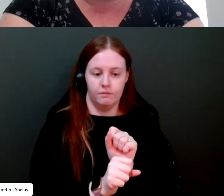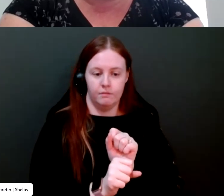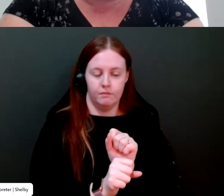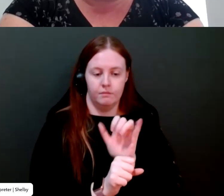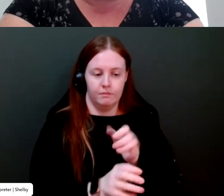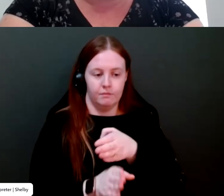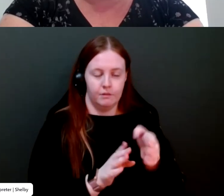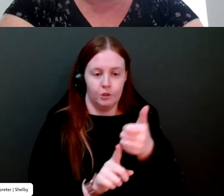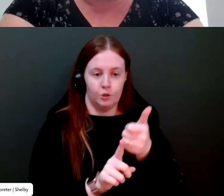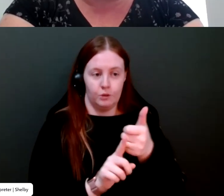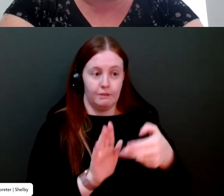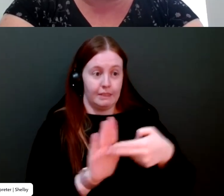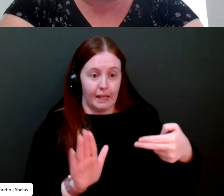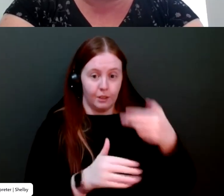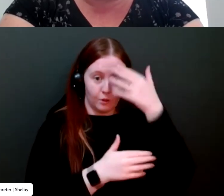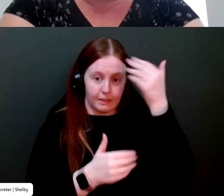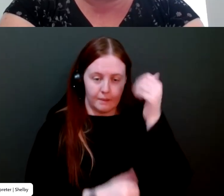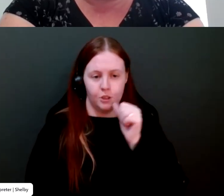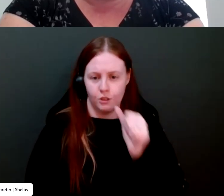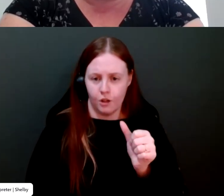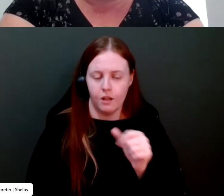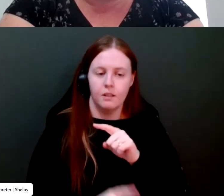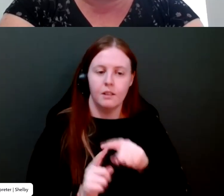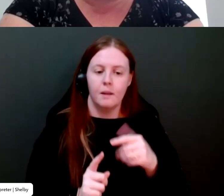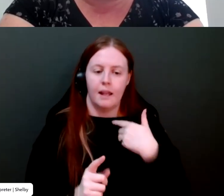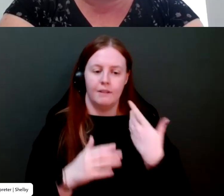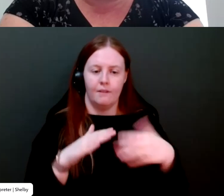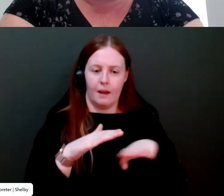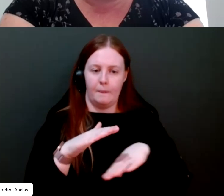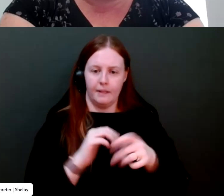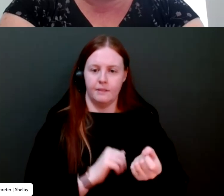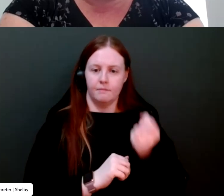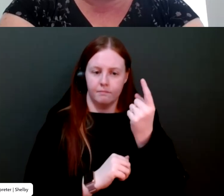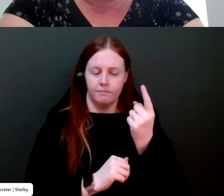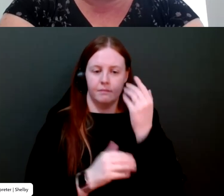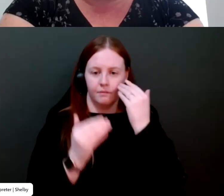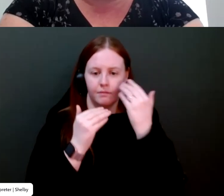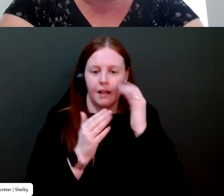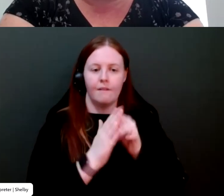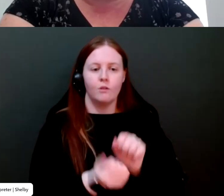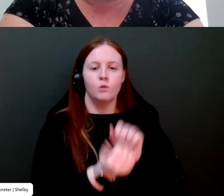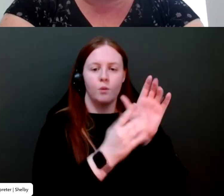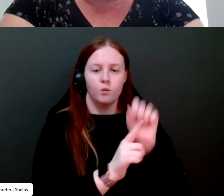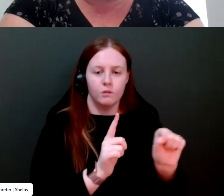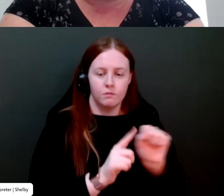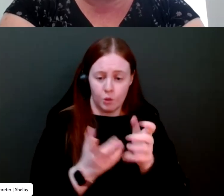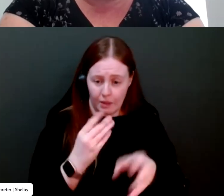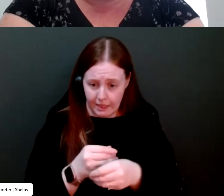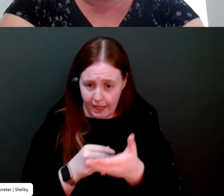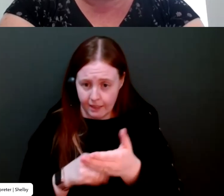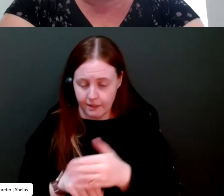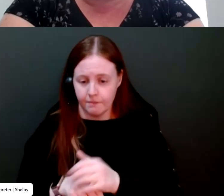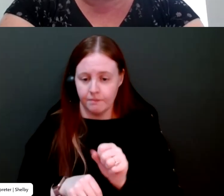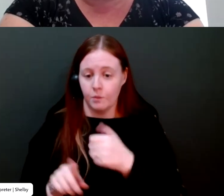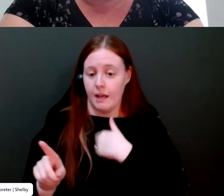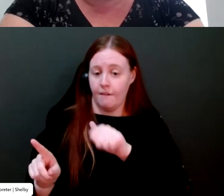diagnosing dementia, but we have to have a basic understanding of how we approach these kind of situations. Benedict, did you have something to add? Yeah, we have another question